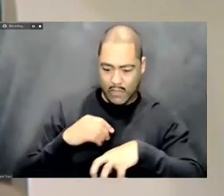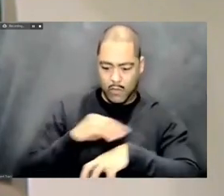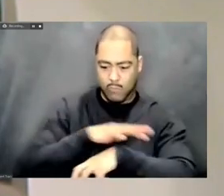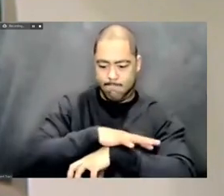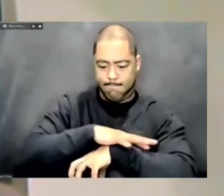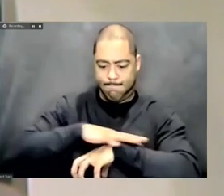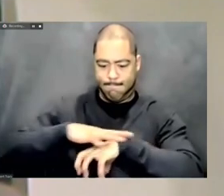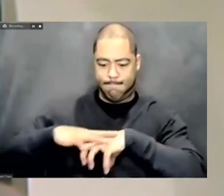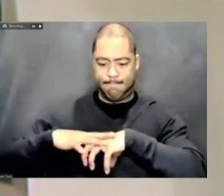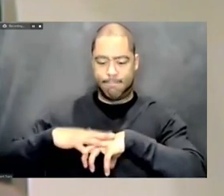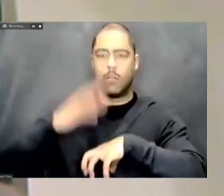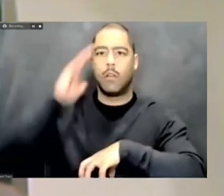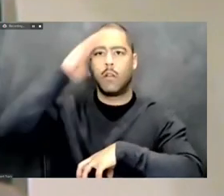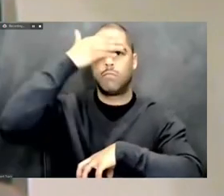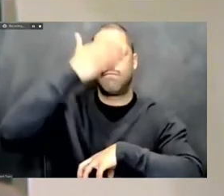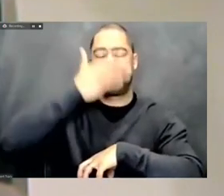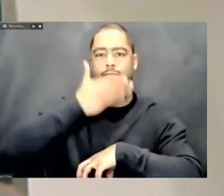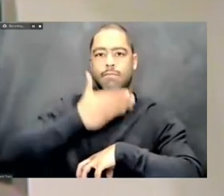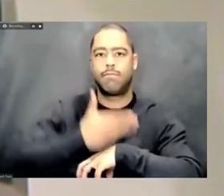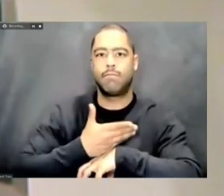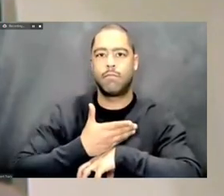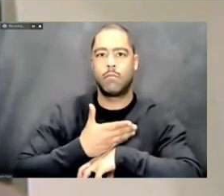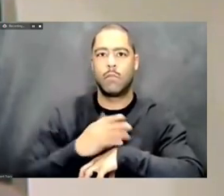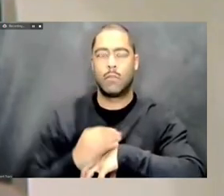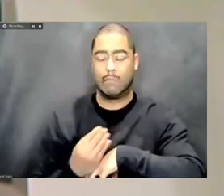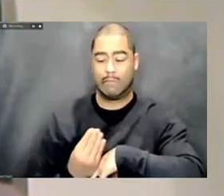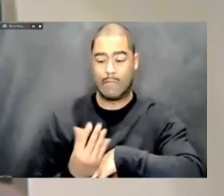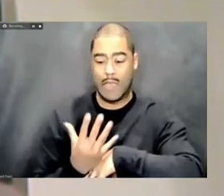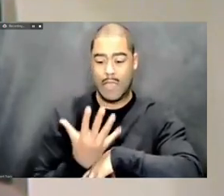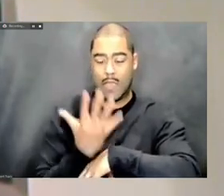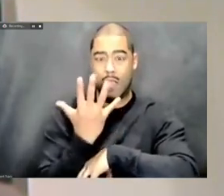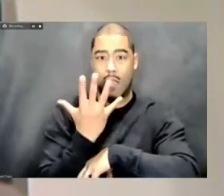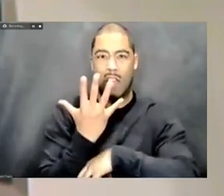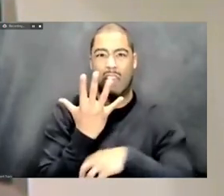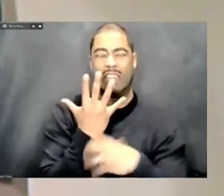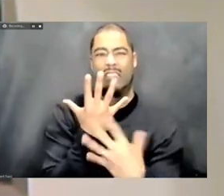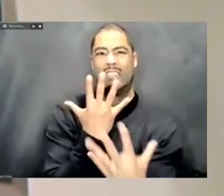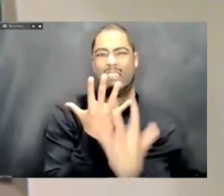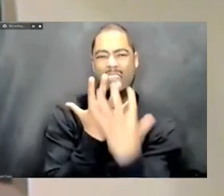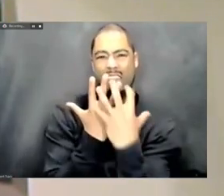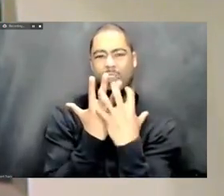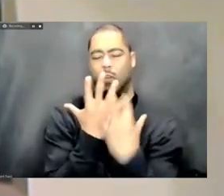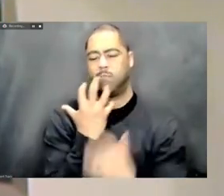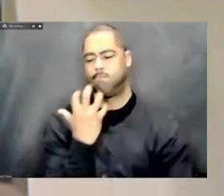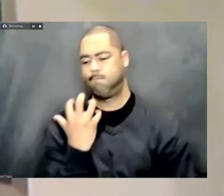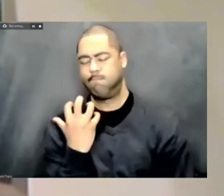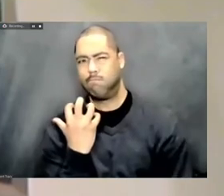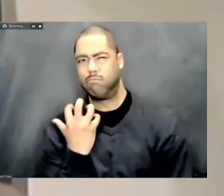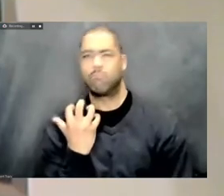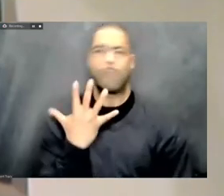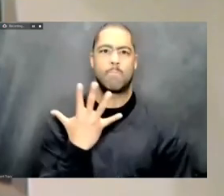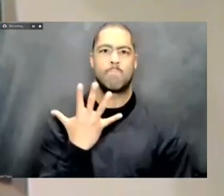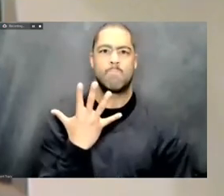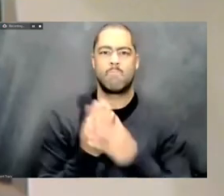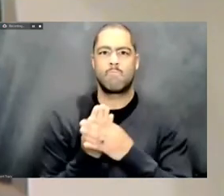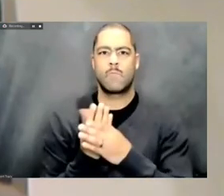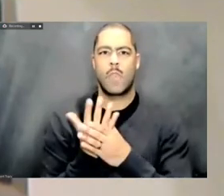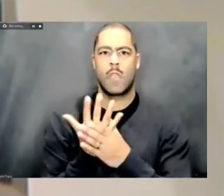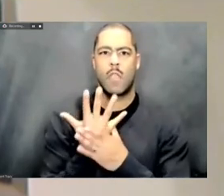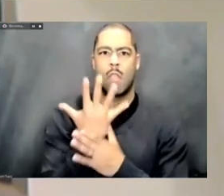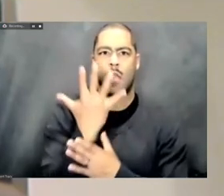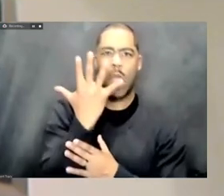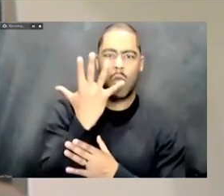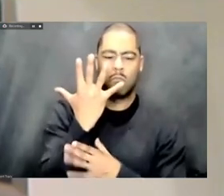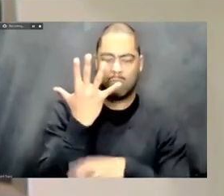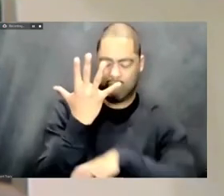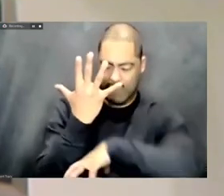nature of things. Who we are is what we give to water. One must be a living spring.